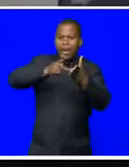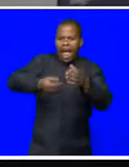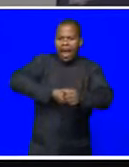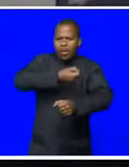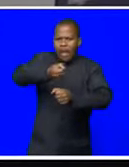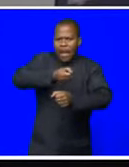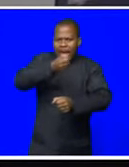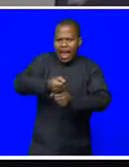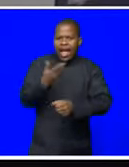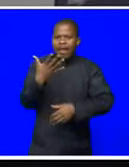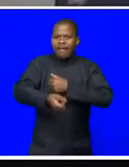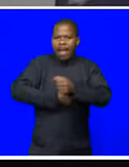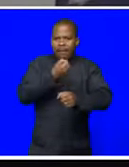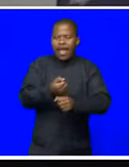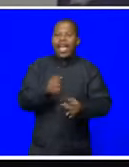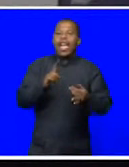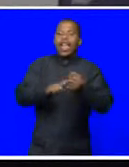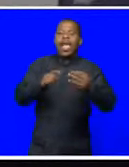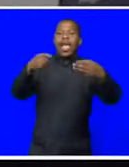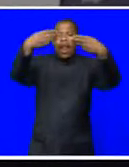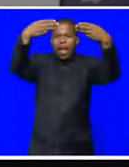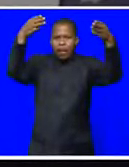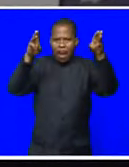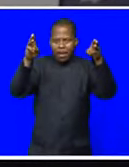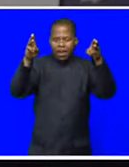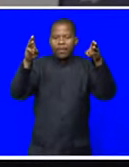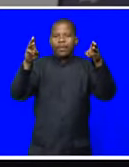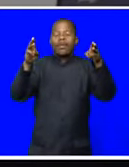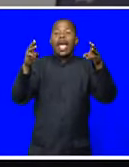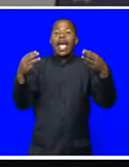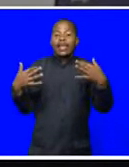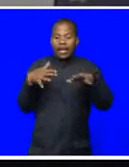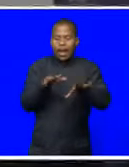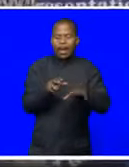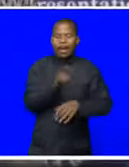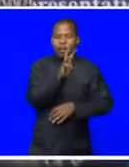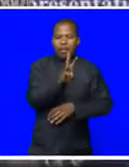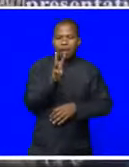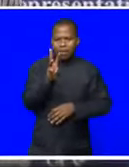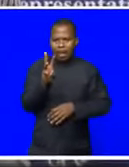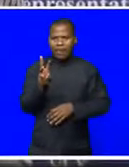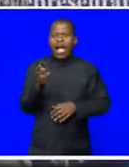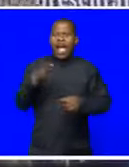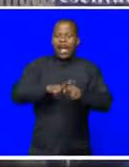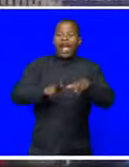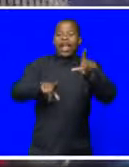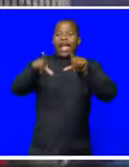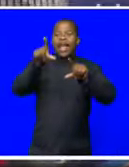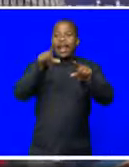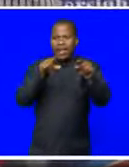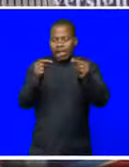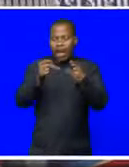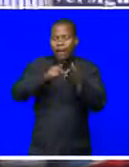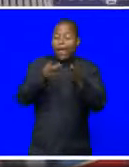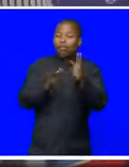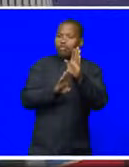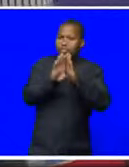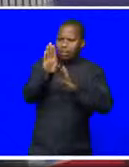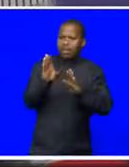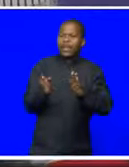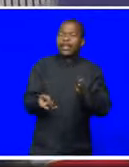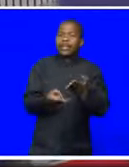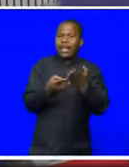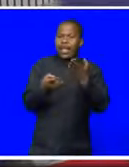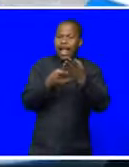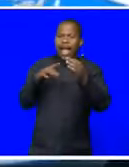strategic plan and website is not only aligned with the national strategy, but it also provides crucial content that will be instrumental in achieving